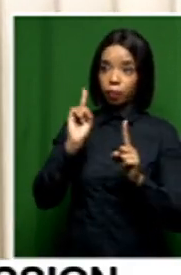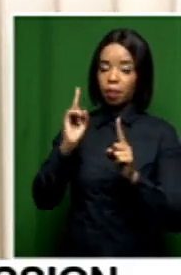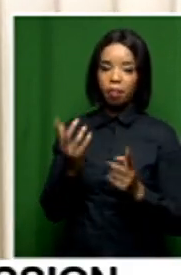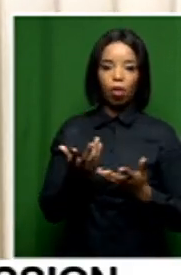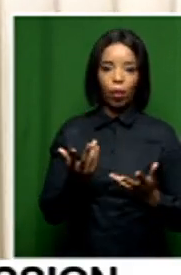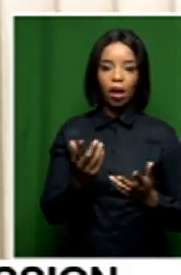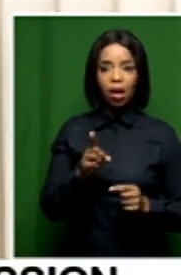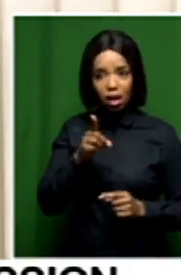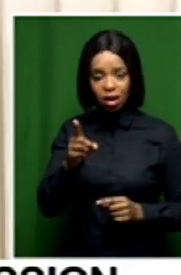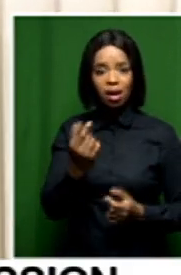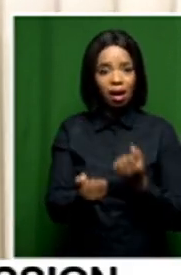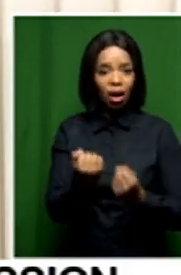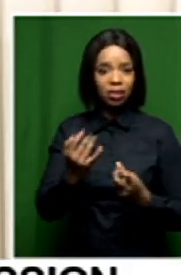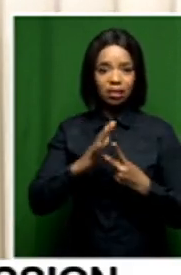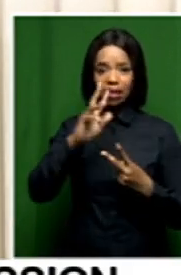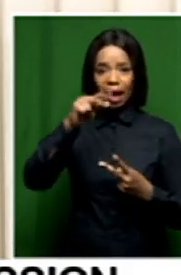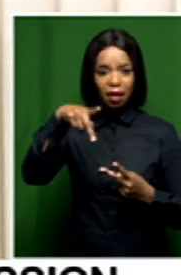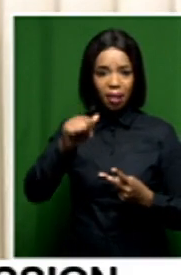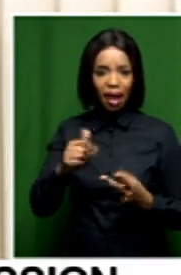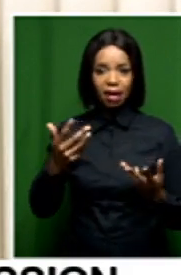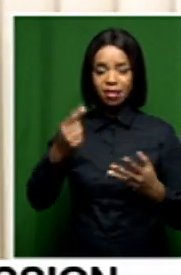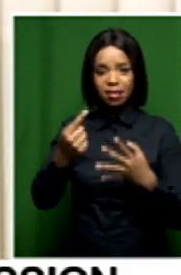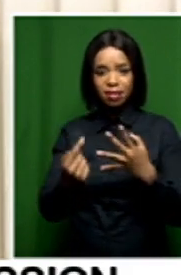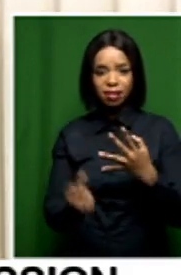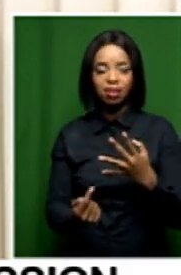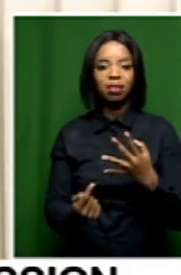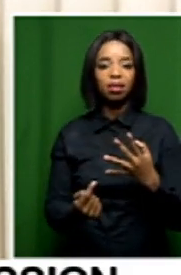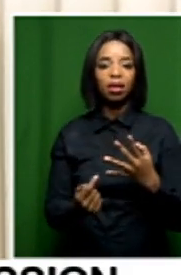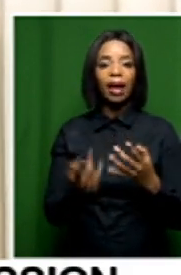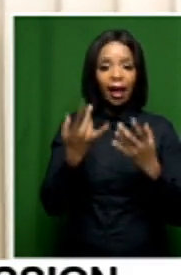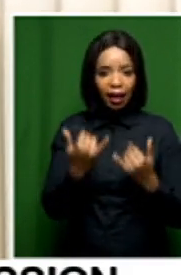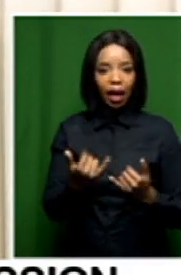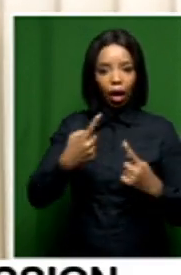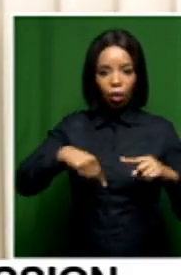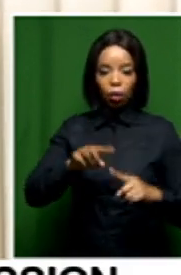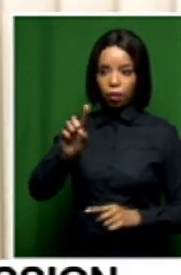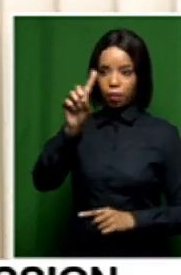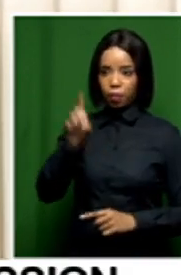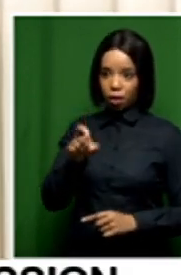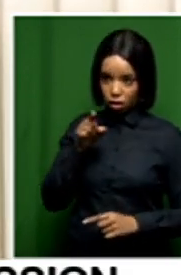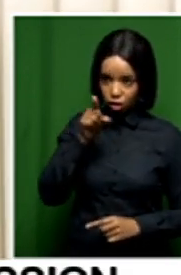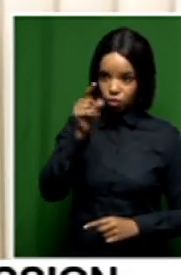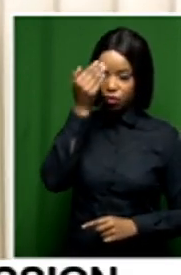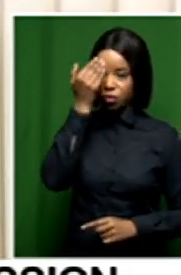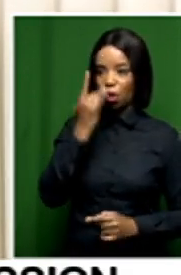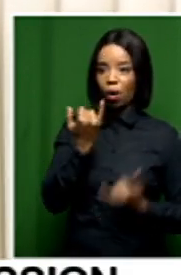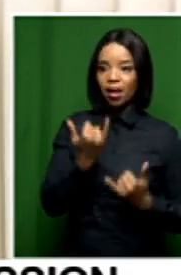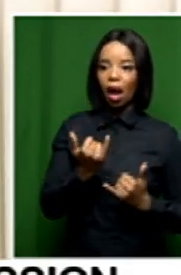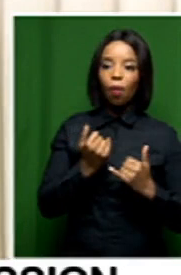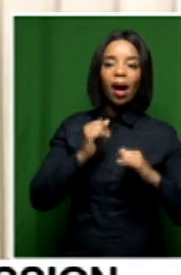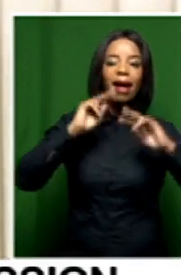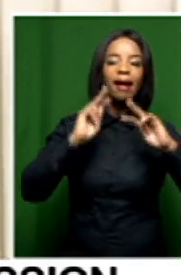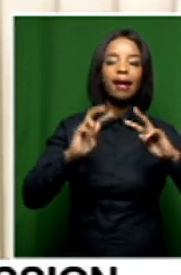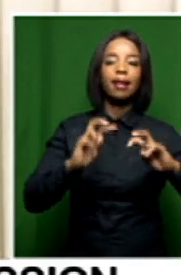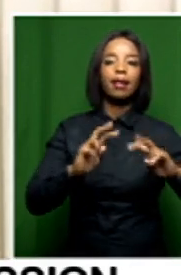the only place that we can run to is the NPA. The question would be, why aren't you investigating? Why aren't you prosecuting? I would have hoped